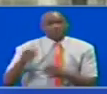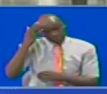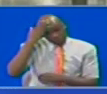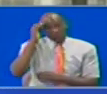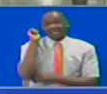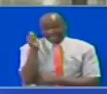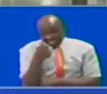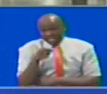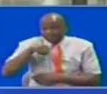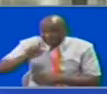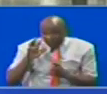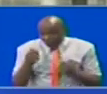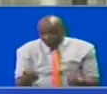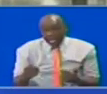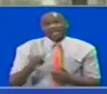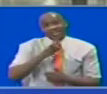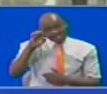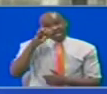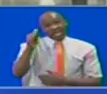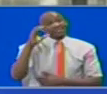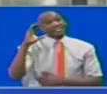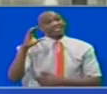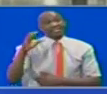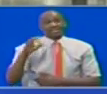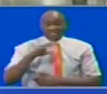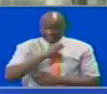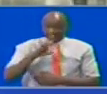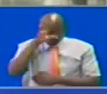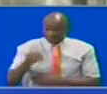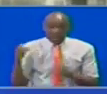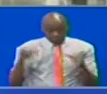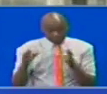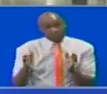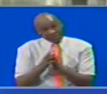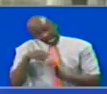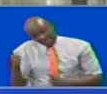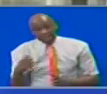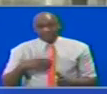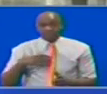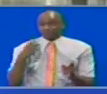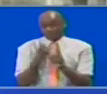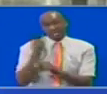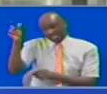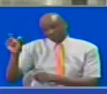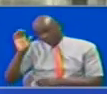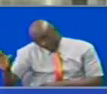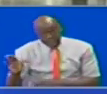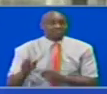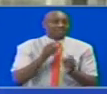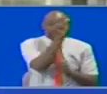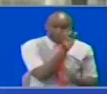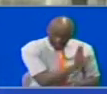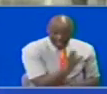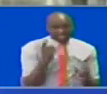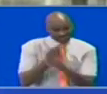Kenya is banking on the EAC community. And then, of course, other candidates from their regional blocks are also banking on their